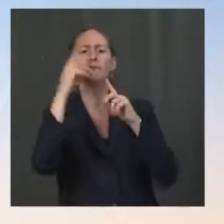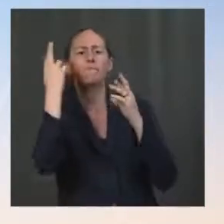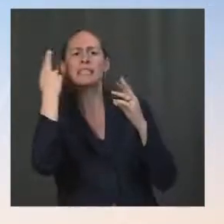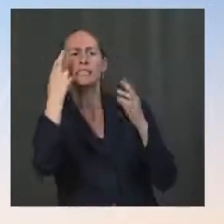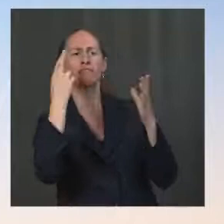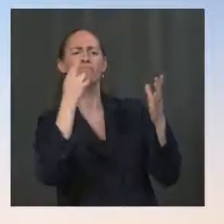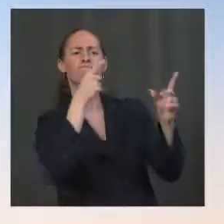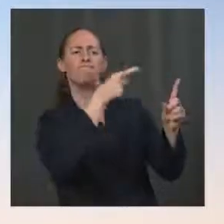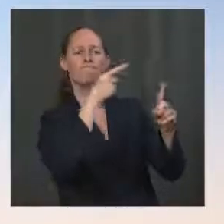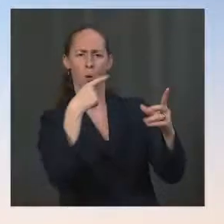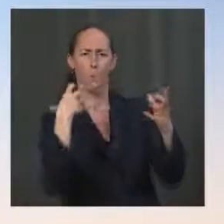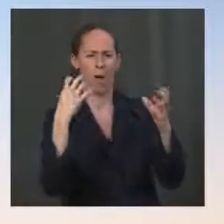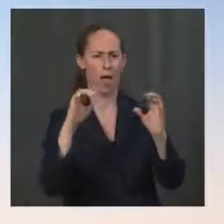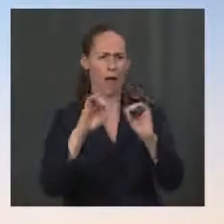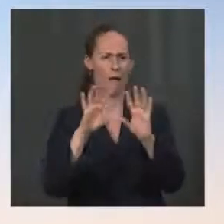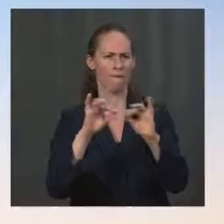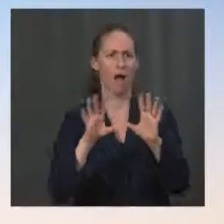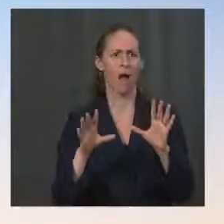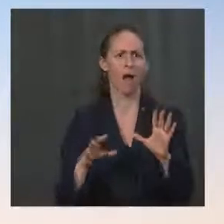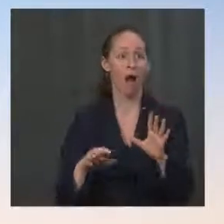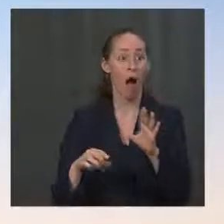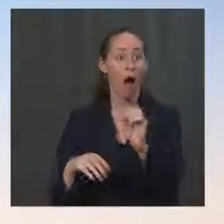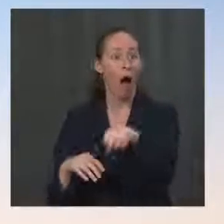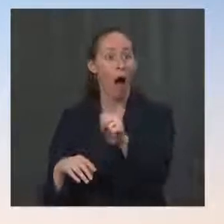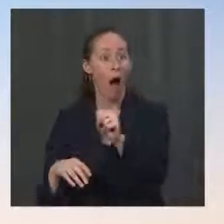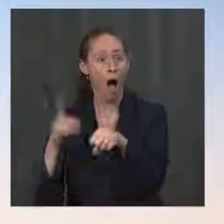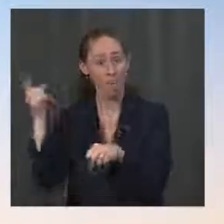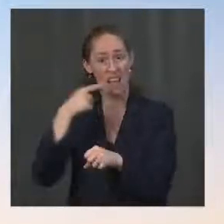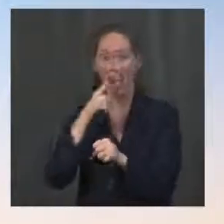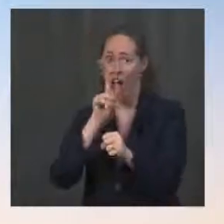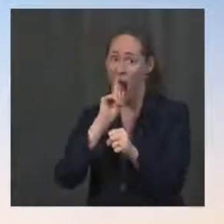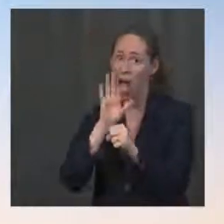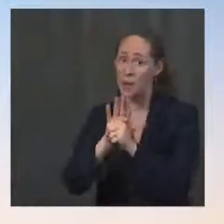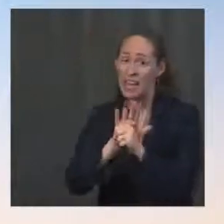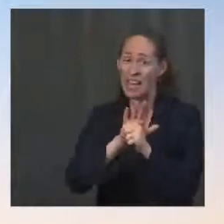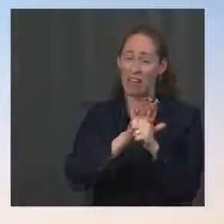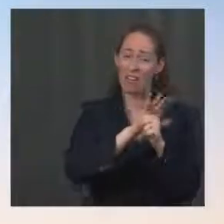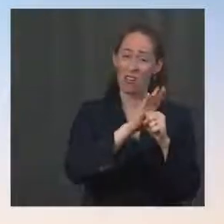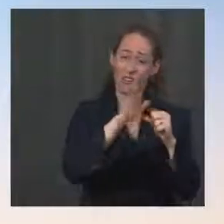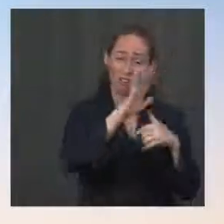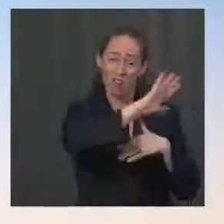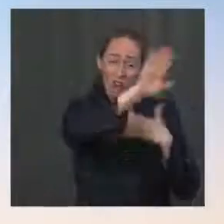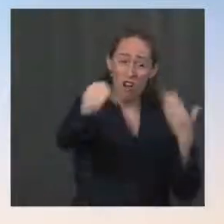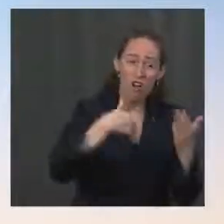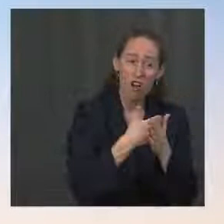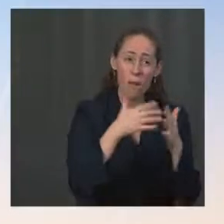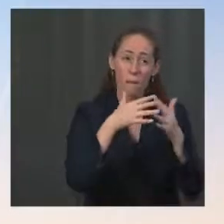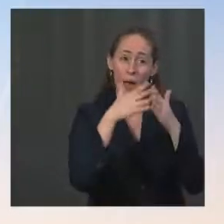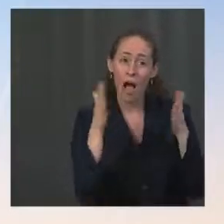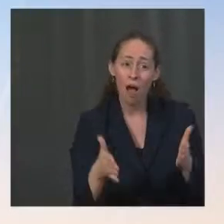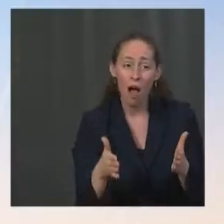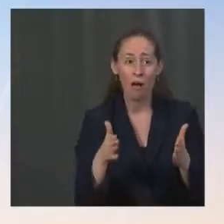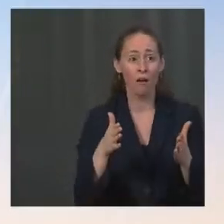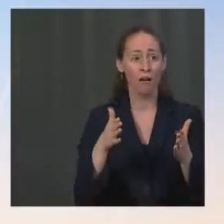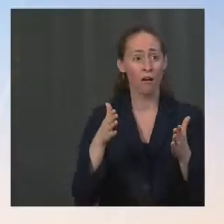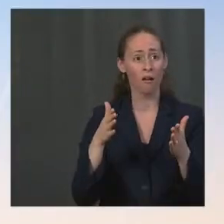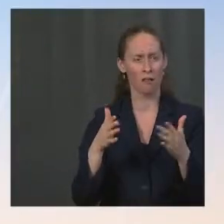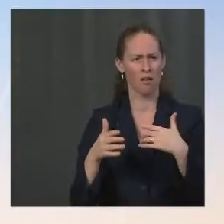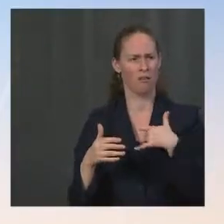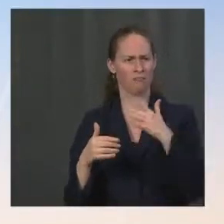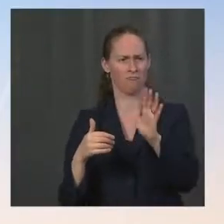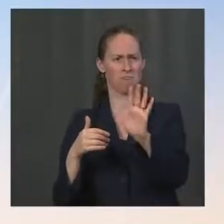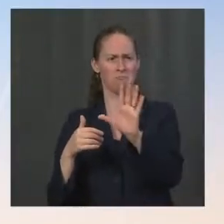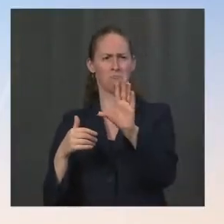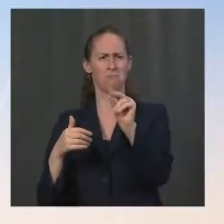context. So there is a commitment to evacuate all Americans, and if so, does that mean there's some sort of deal with the Taliban? I don't even understand what your question